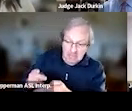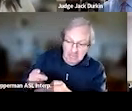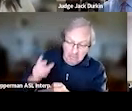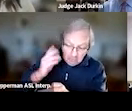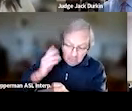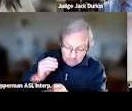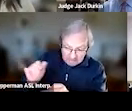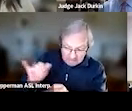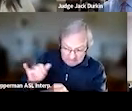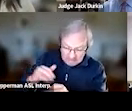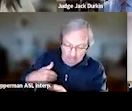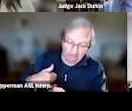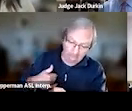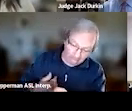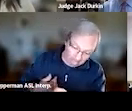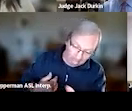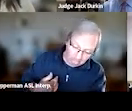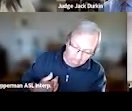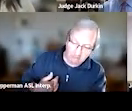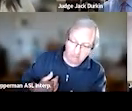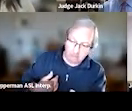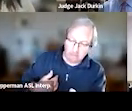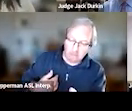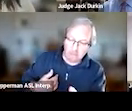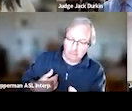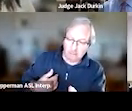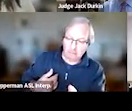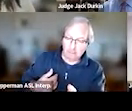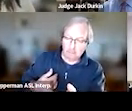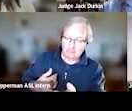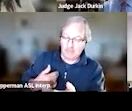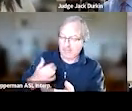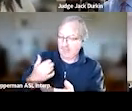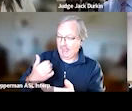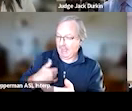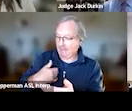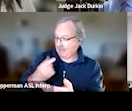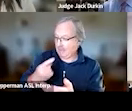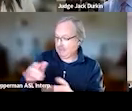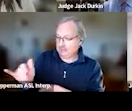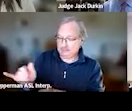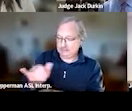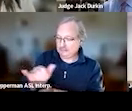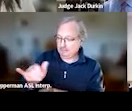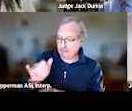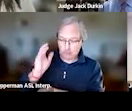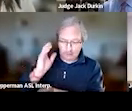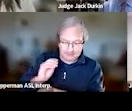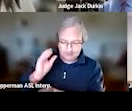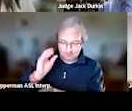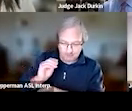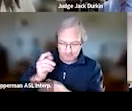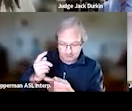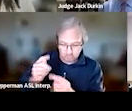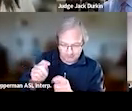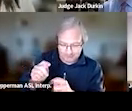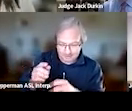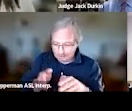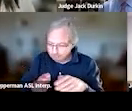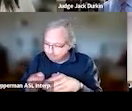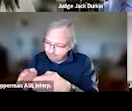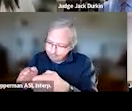same fatigue and if they've had, you know, any similar, you know, experiences in trying to navigate